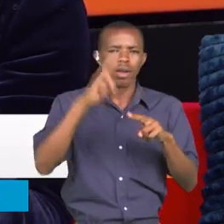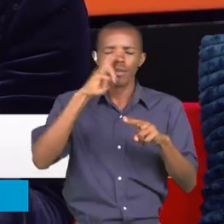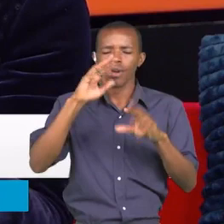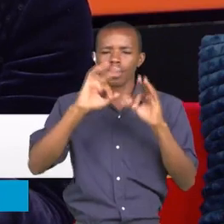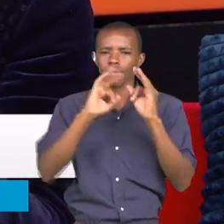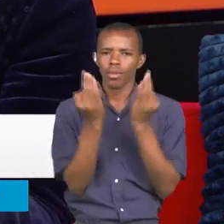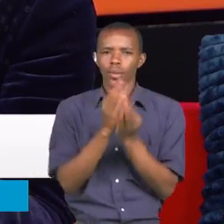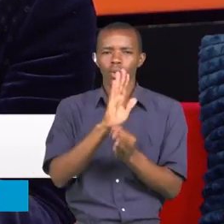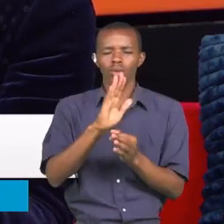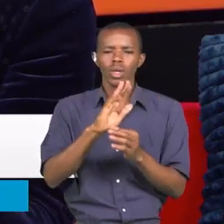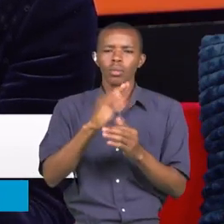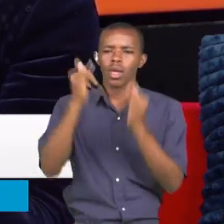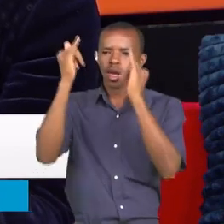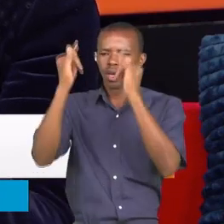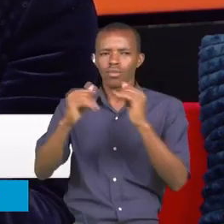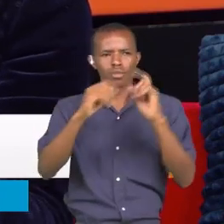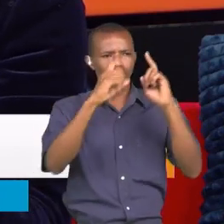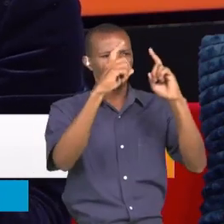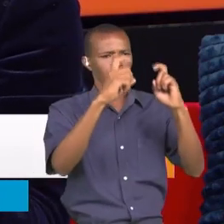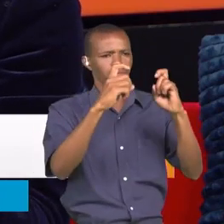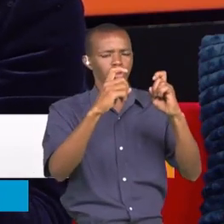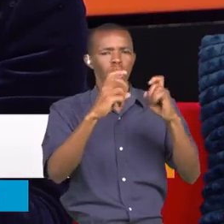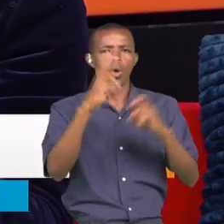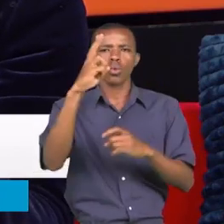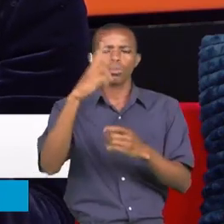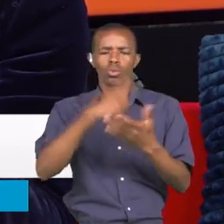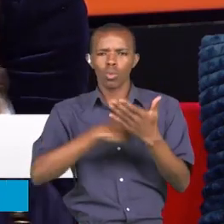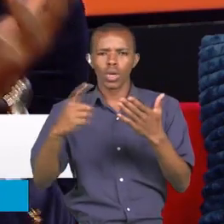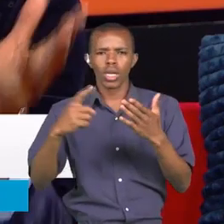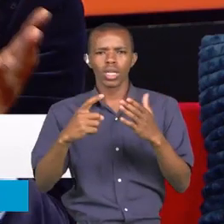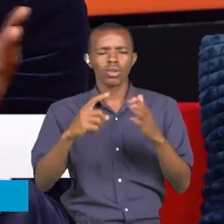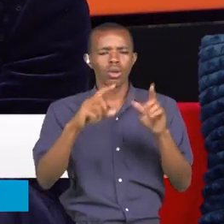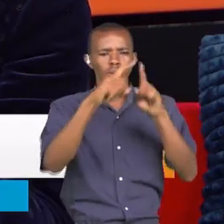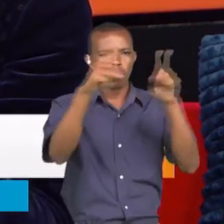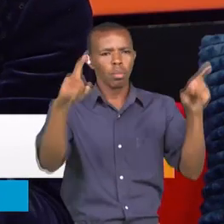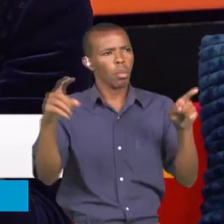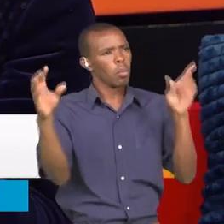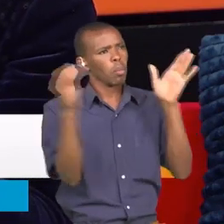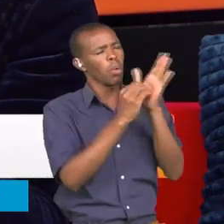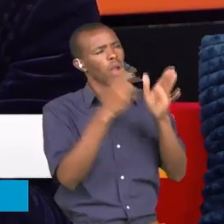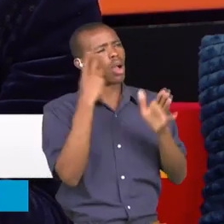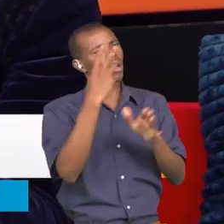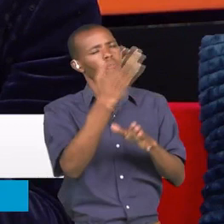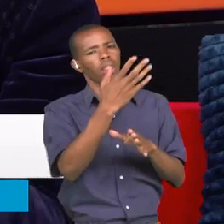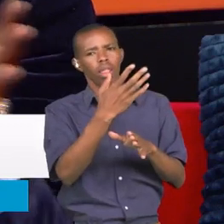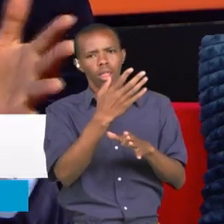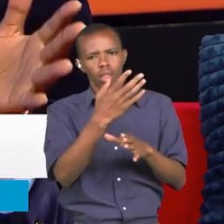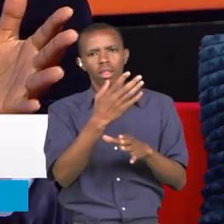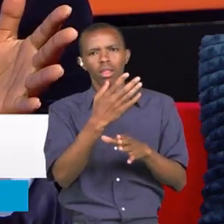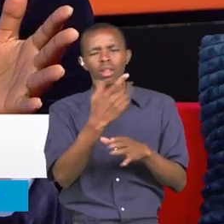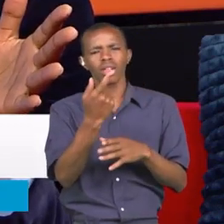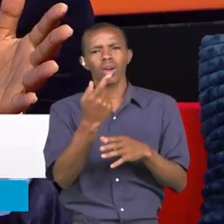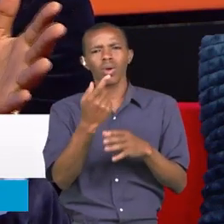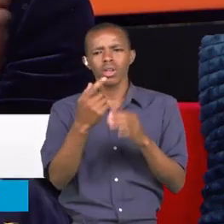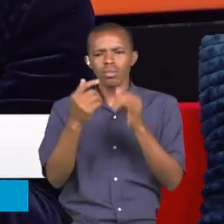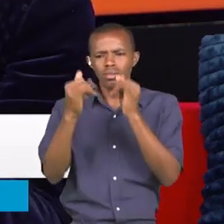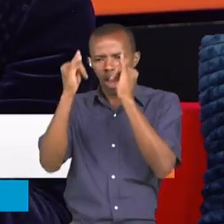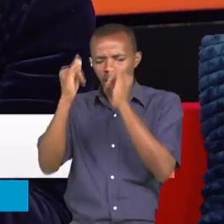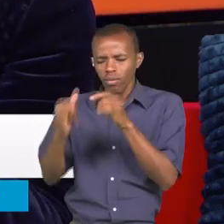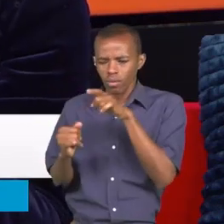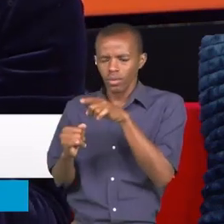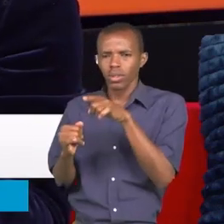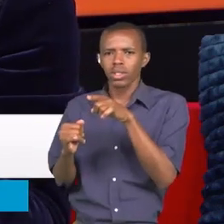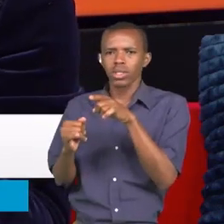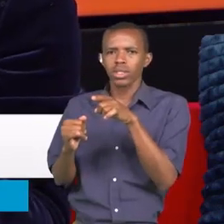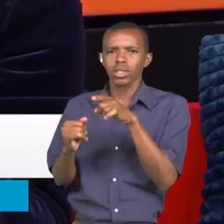family, someone takes your photo, and after 2 weeks you find your photos in some poster somewhere. So following up on these people also has